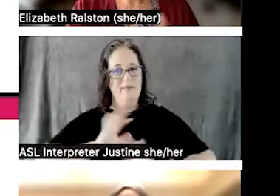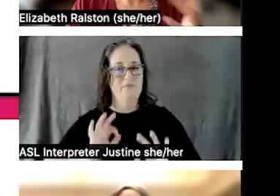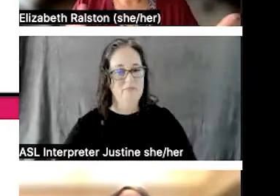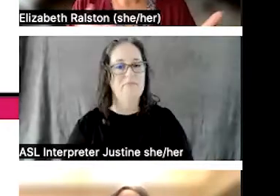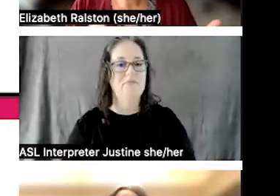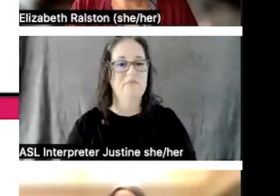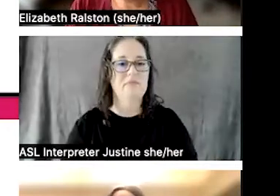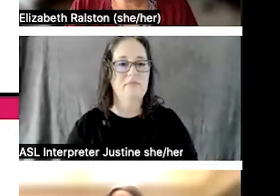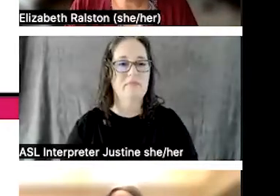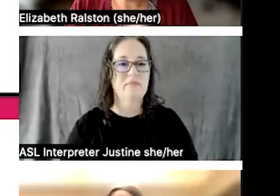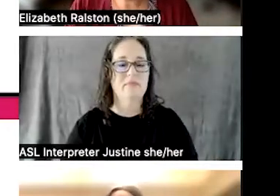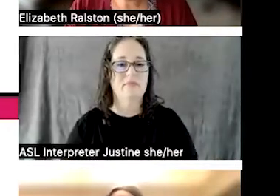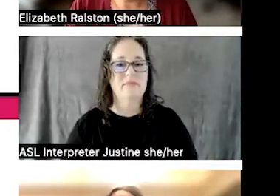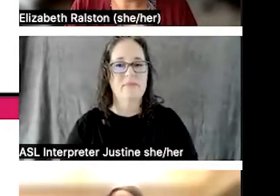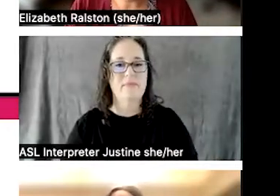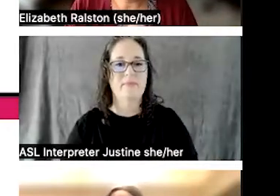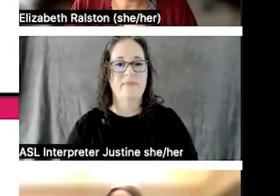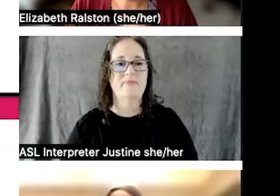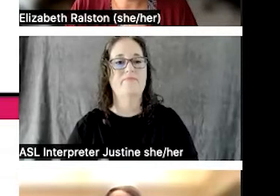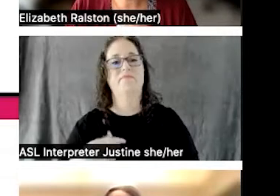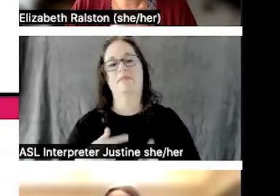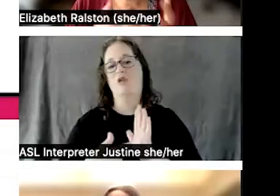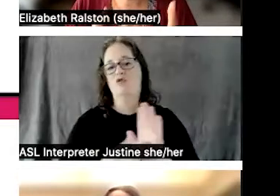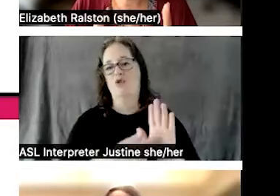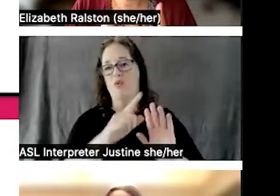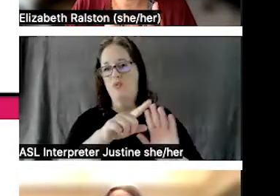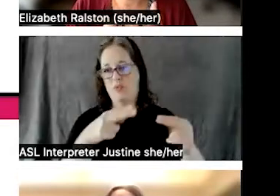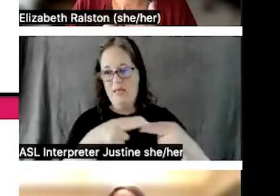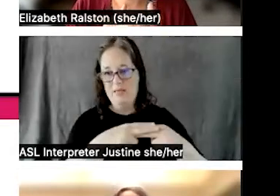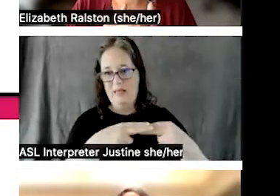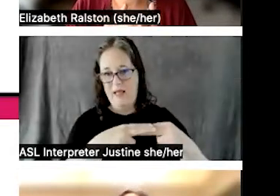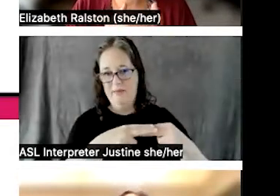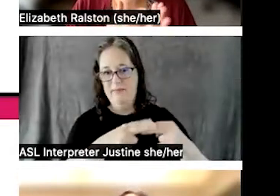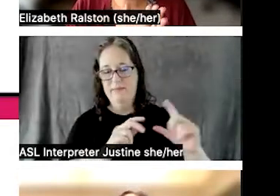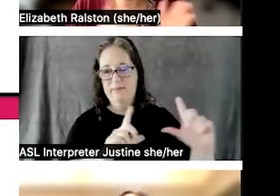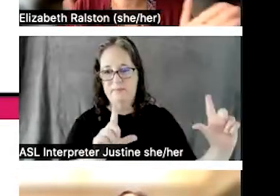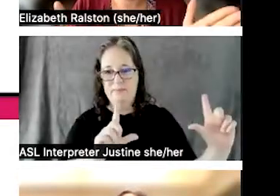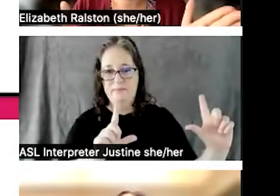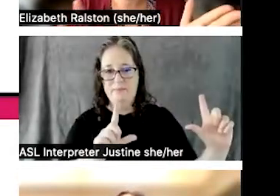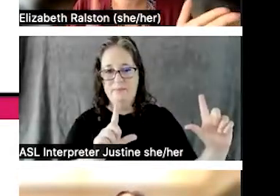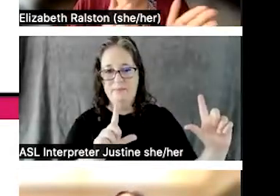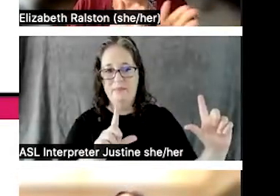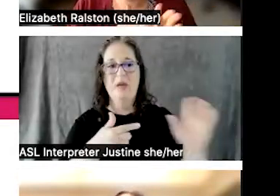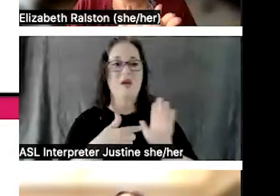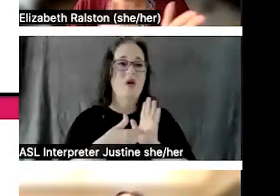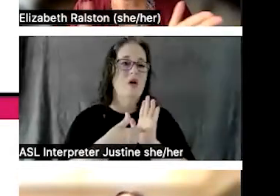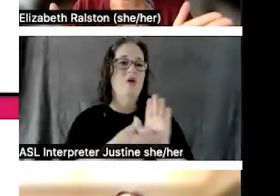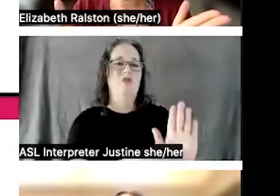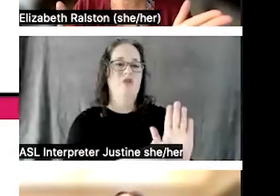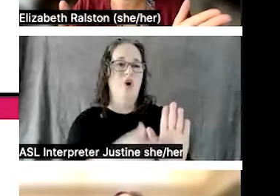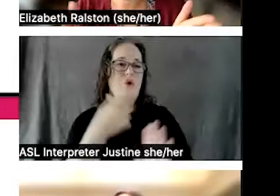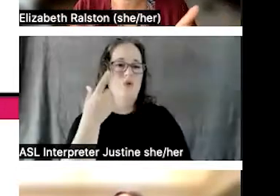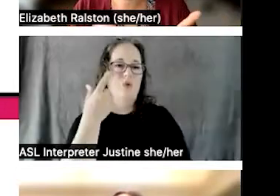And so I want to show this slide that has a picture of a chart that shows the examples